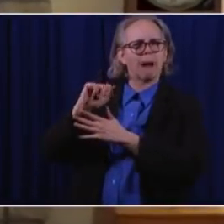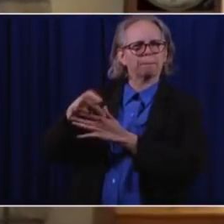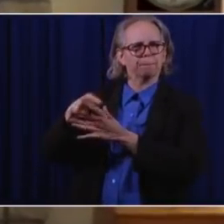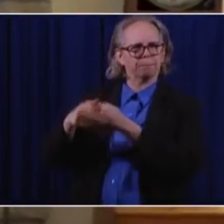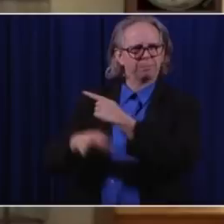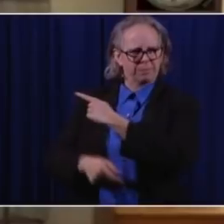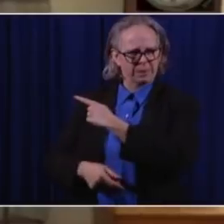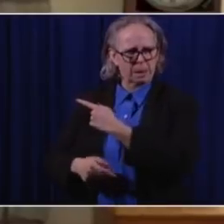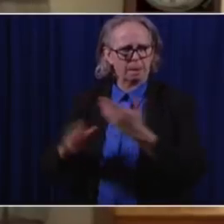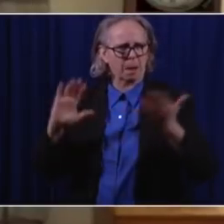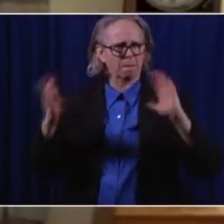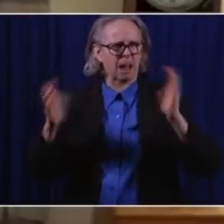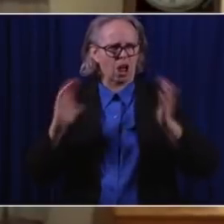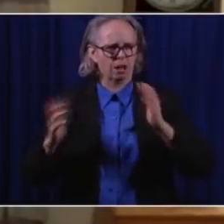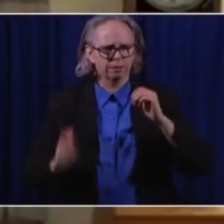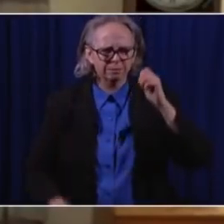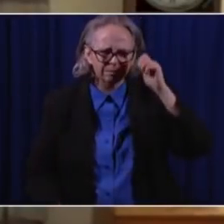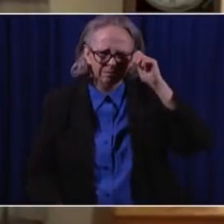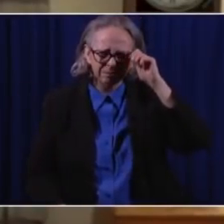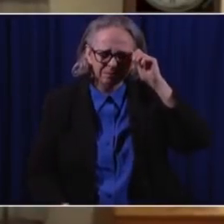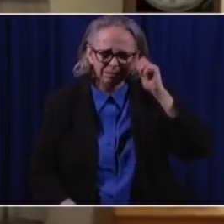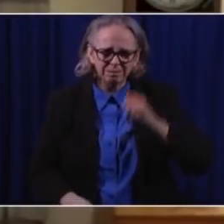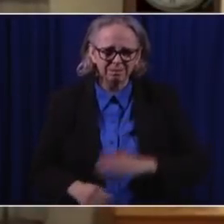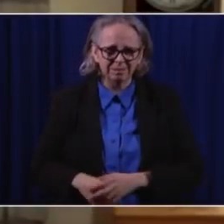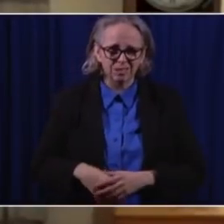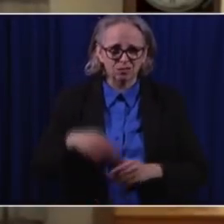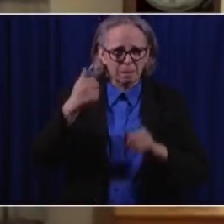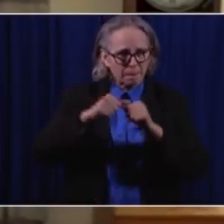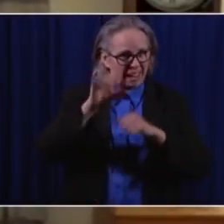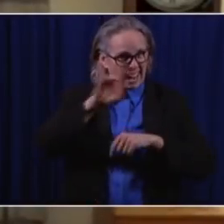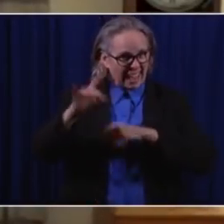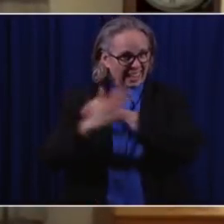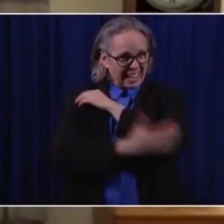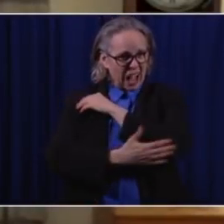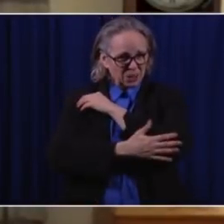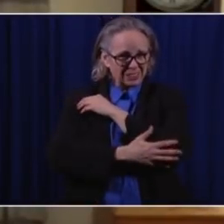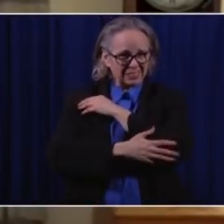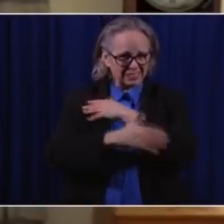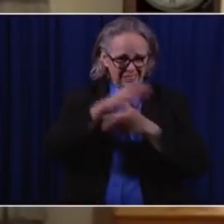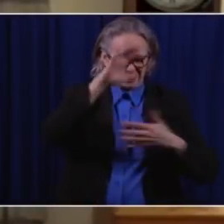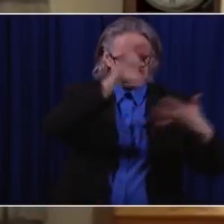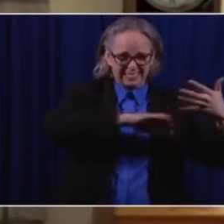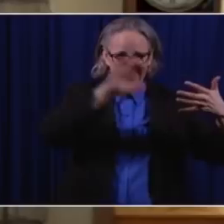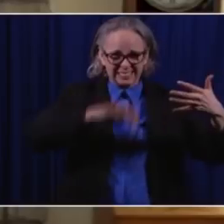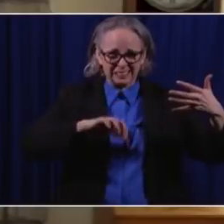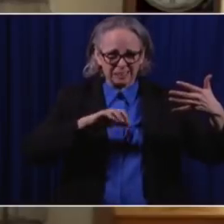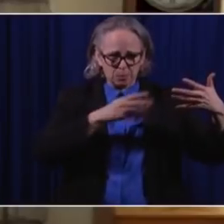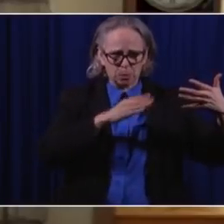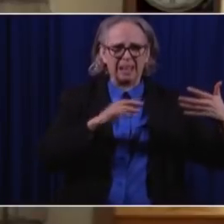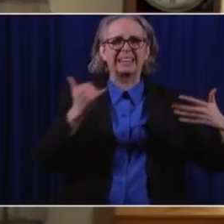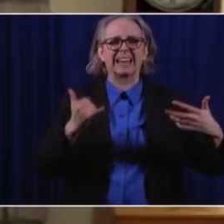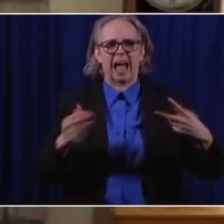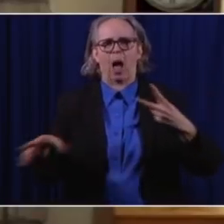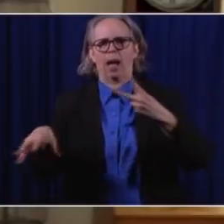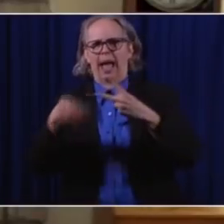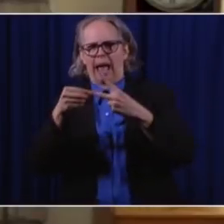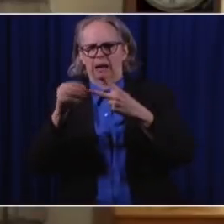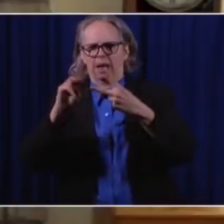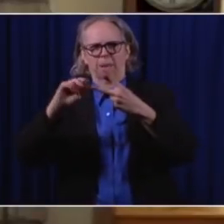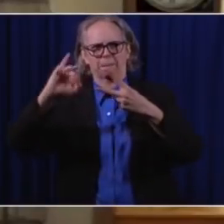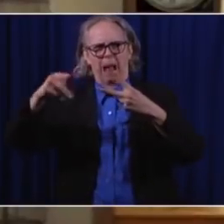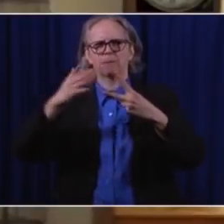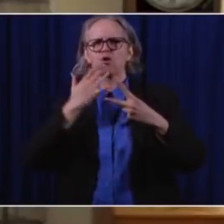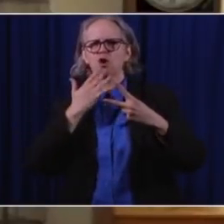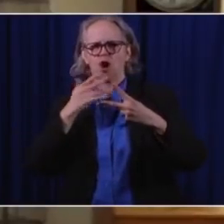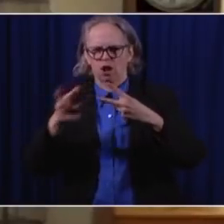with the number of cases slide that we showed a moment ago. We're more than 4 months into our advisory system.